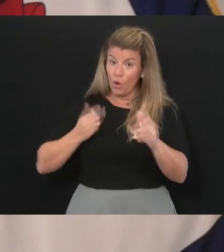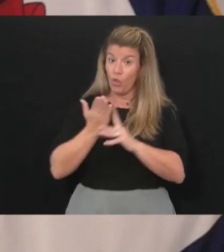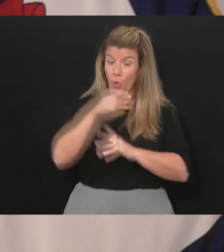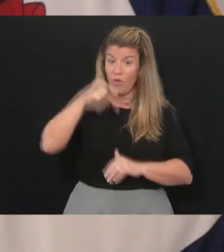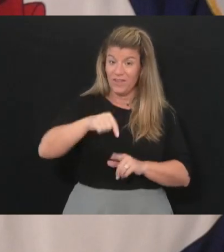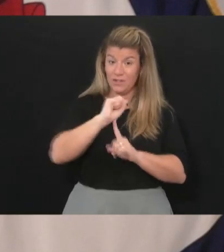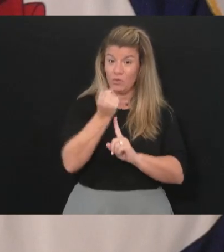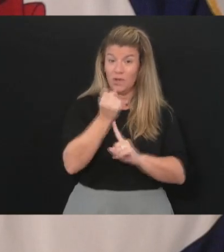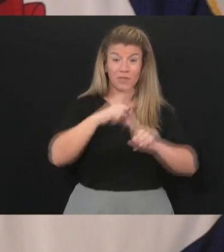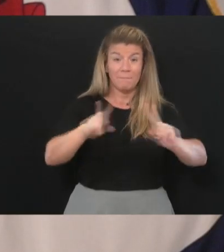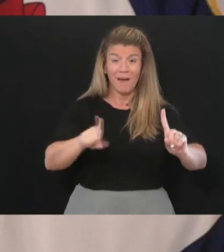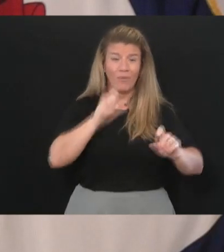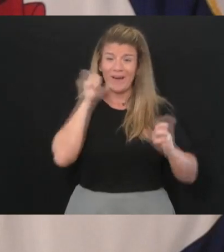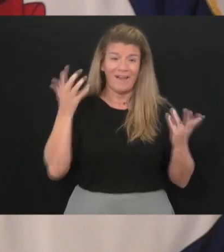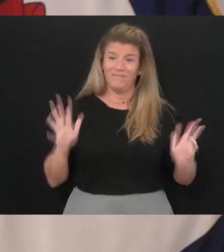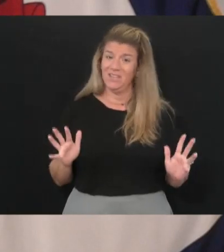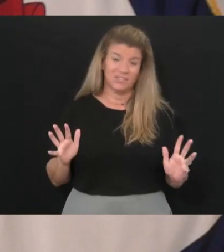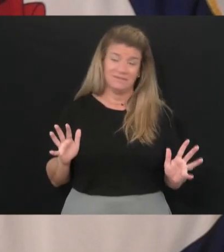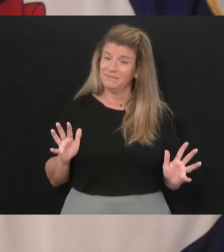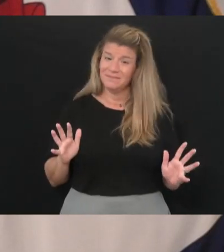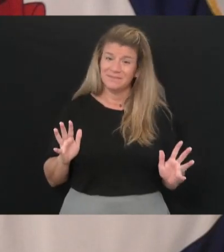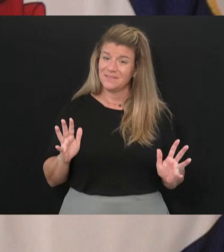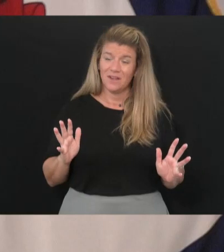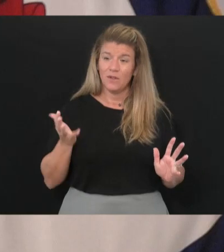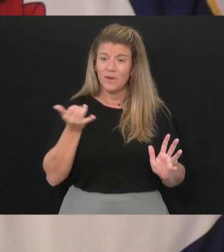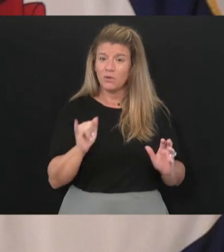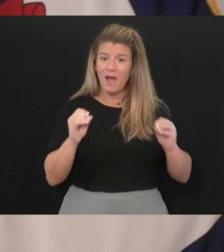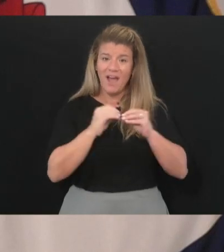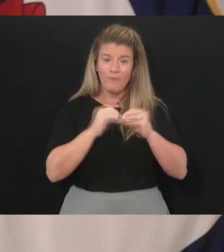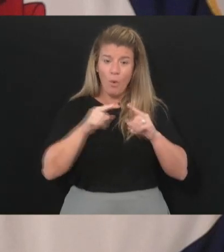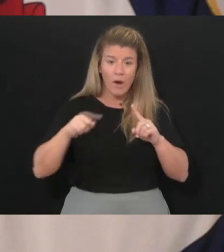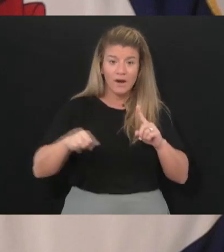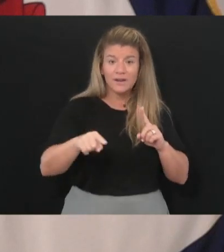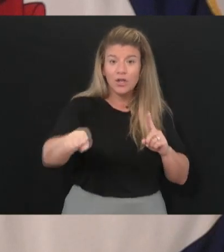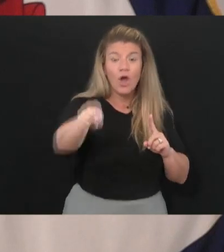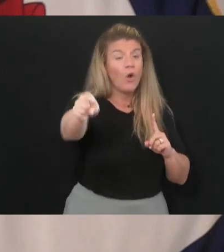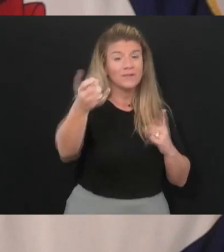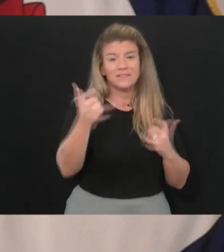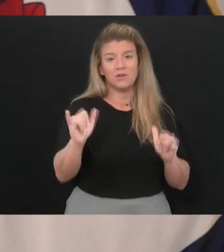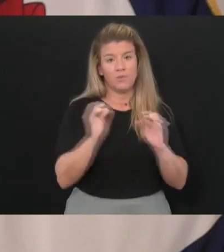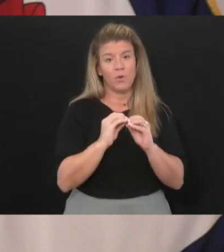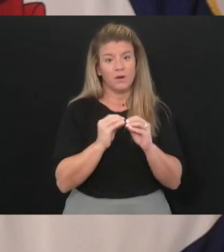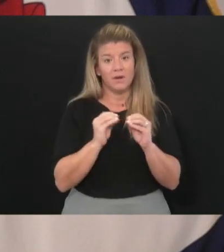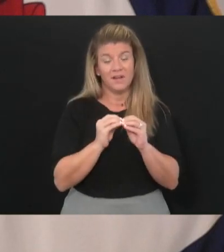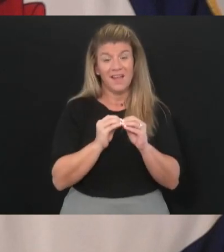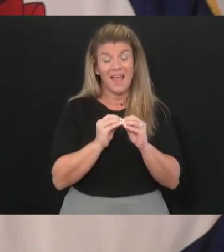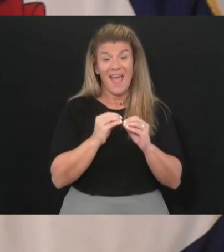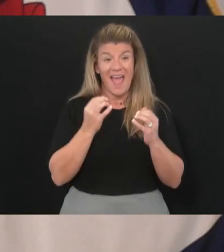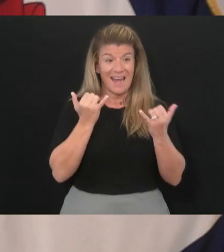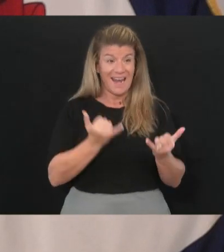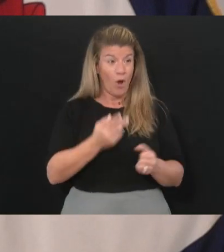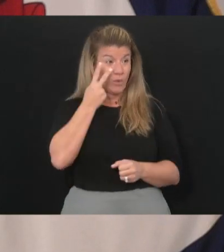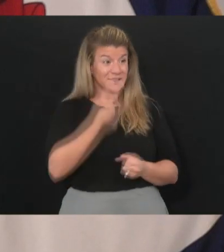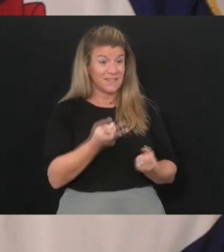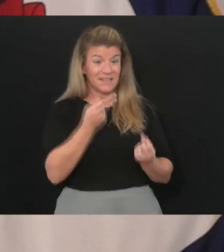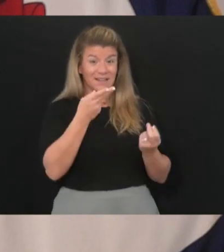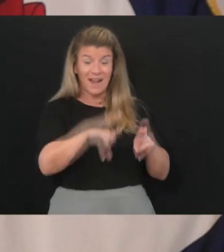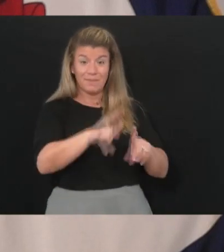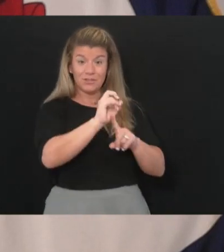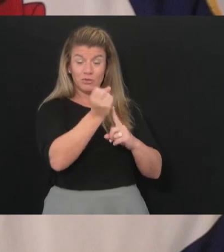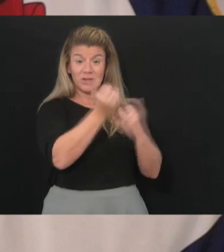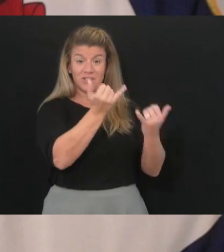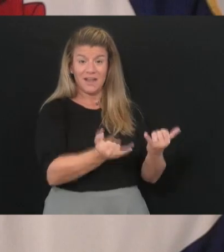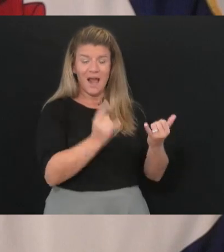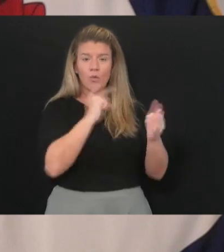boy, we got a long ways to go. And absolutely, this situation just shows us over and over and over